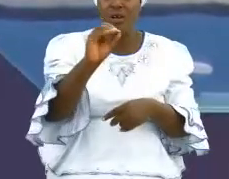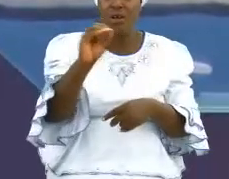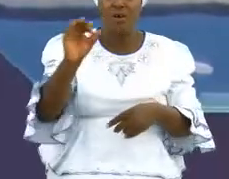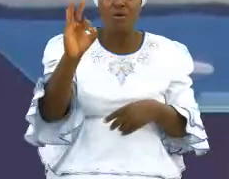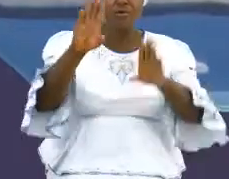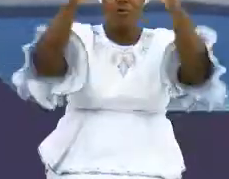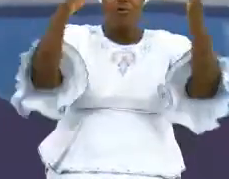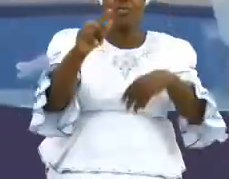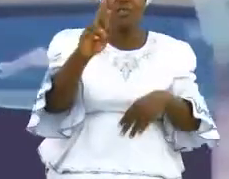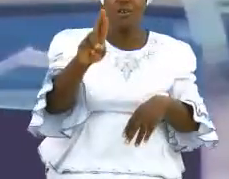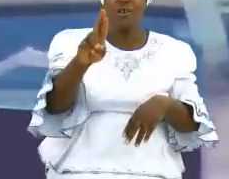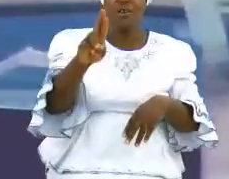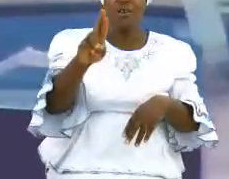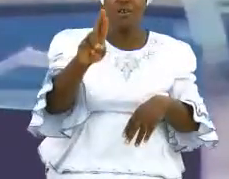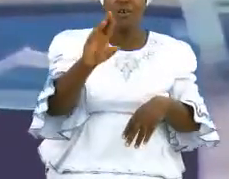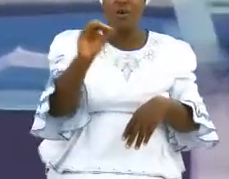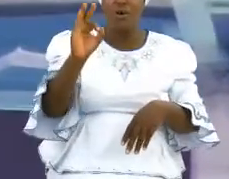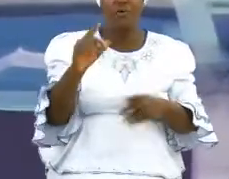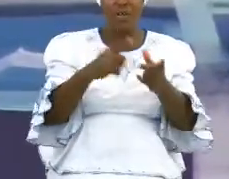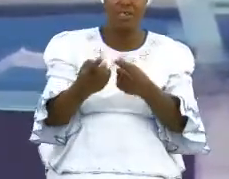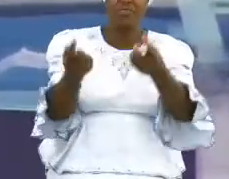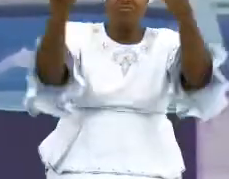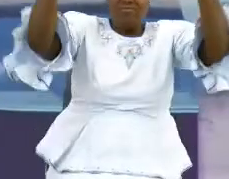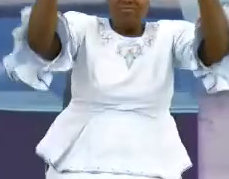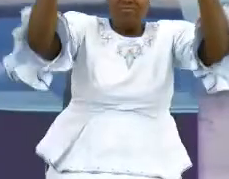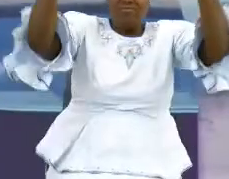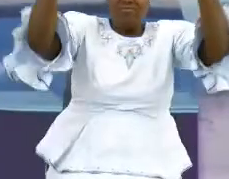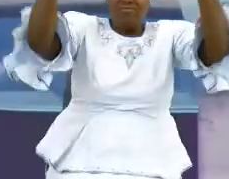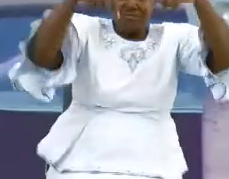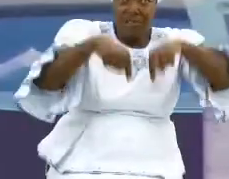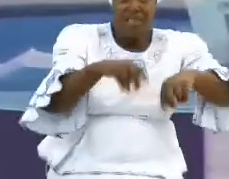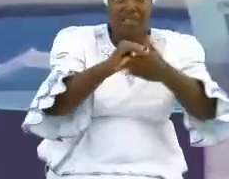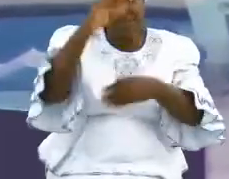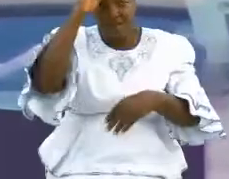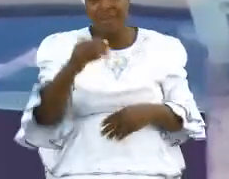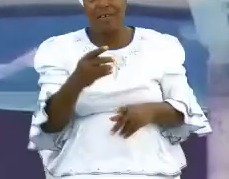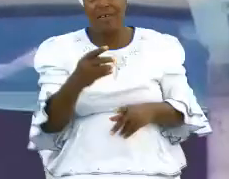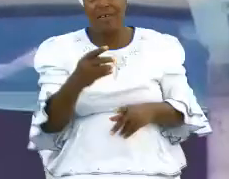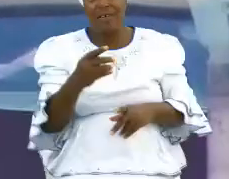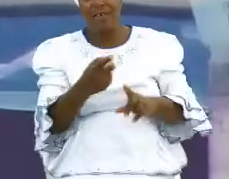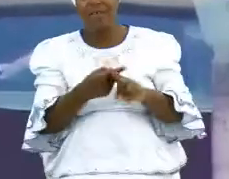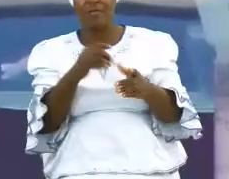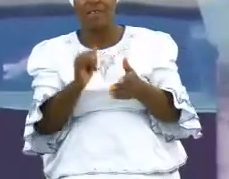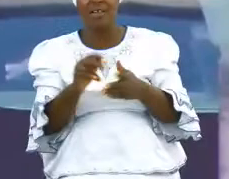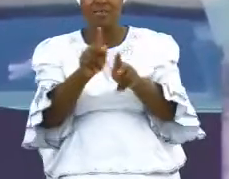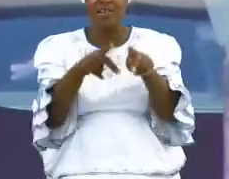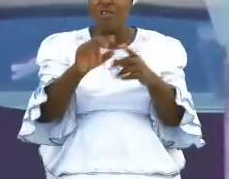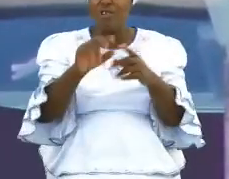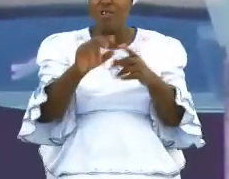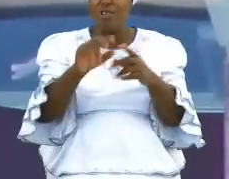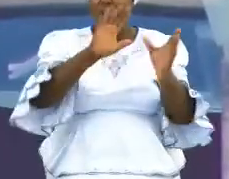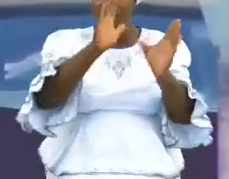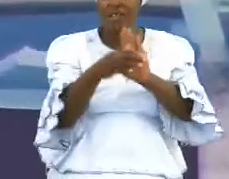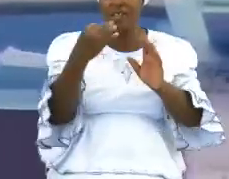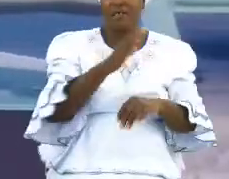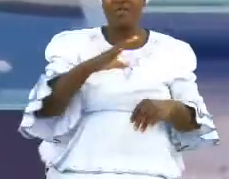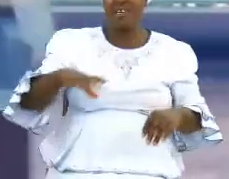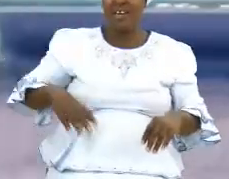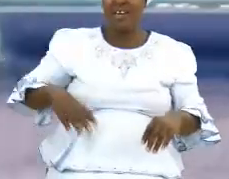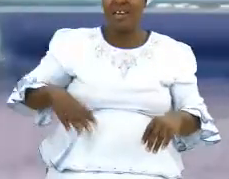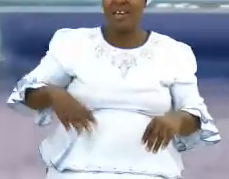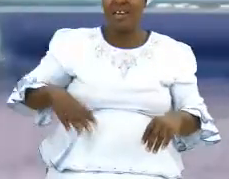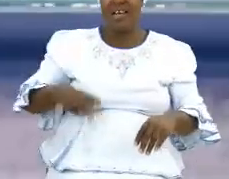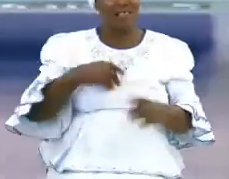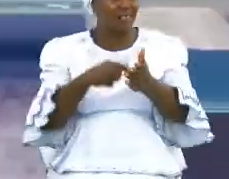roof, and they brought the man through that open channel to the very presence of Christ. And